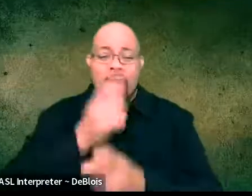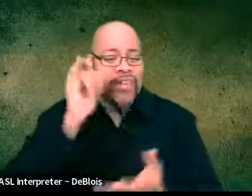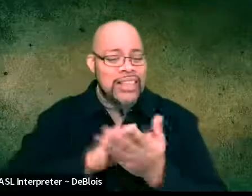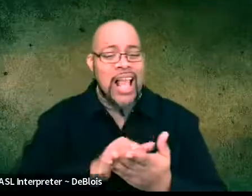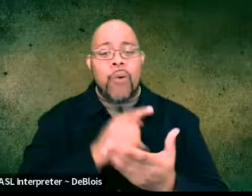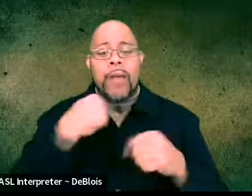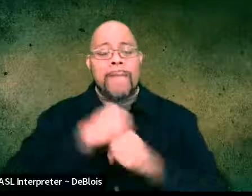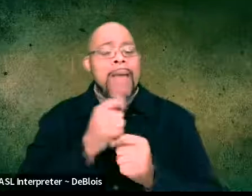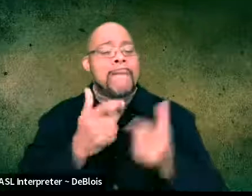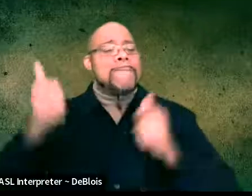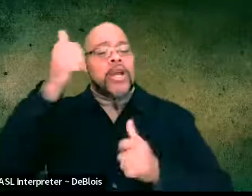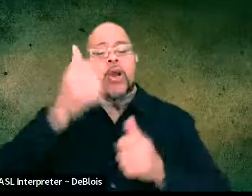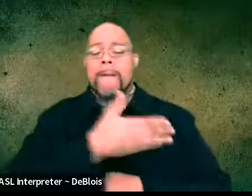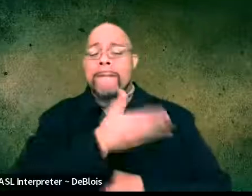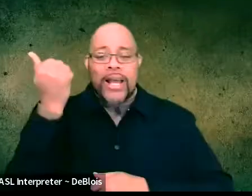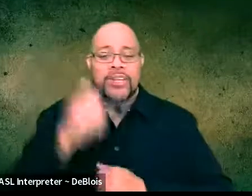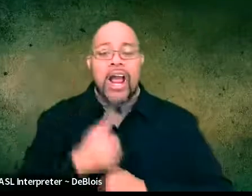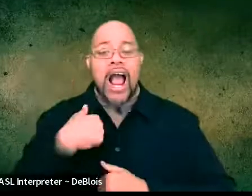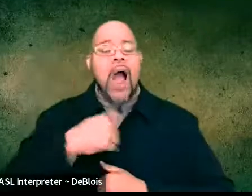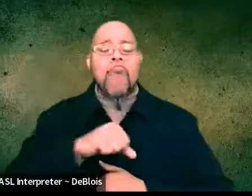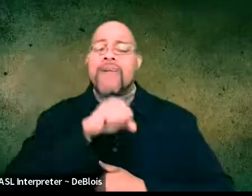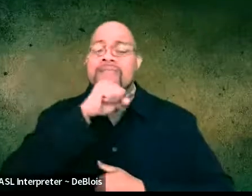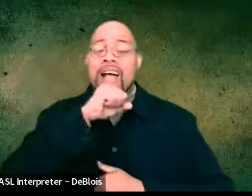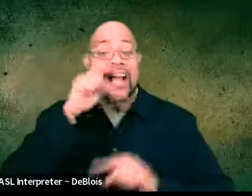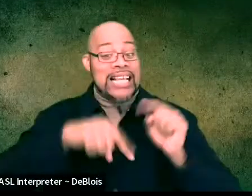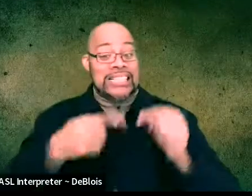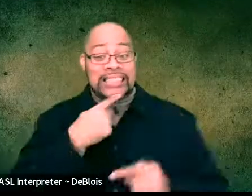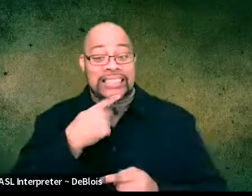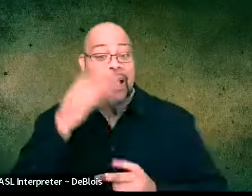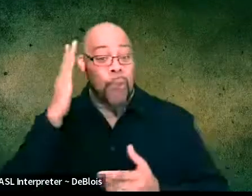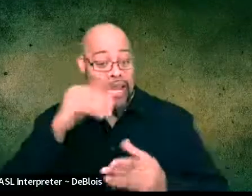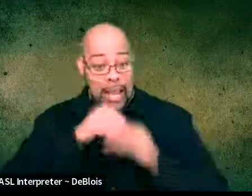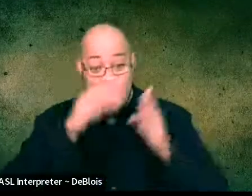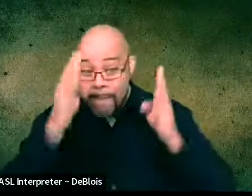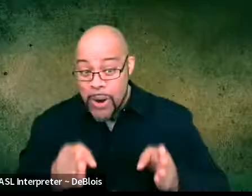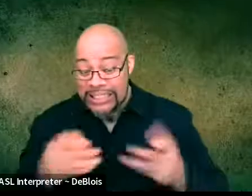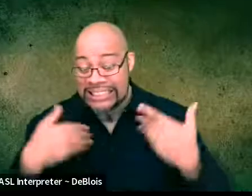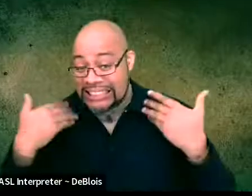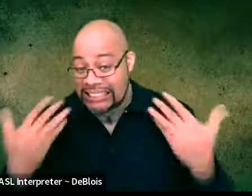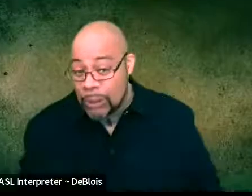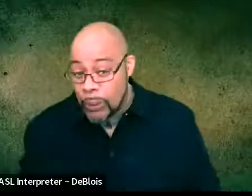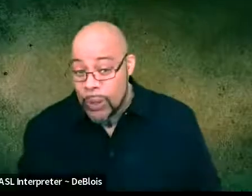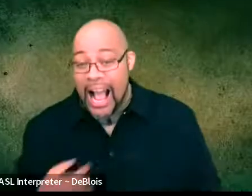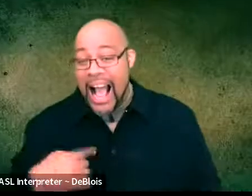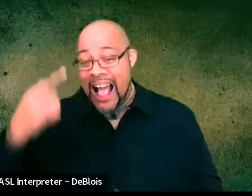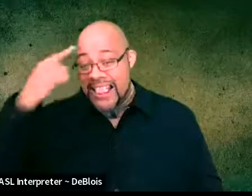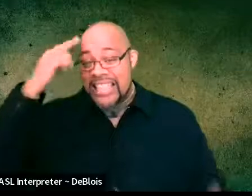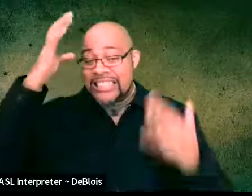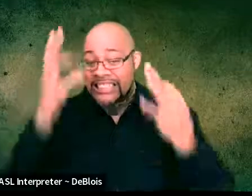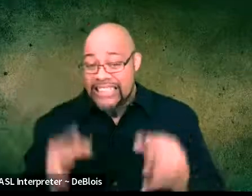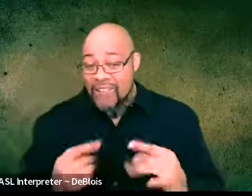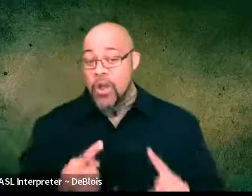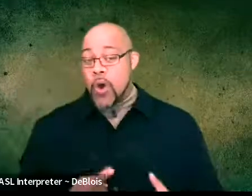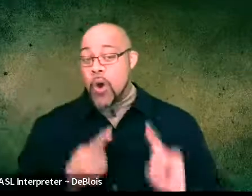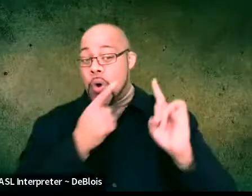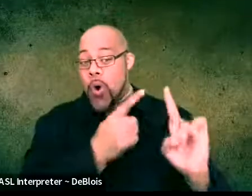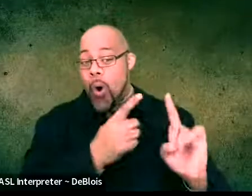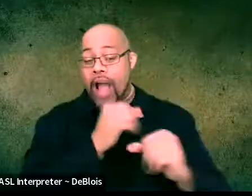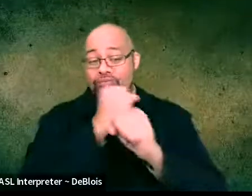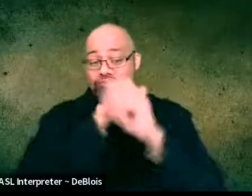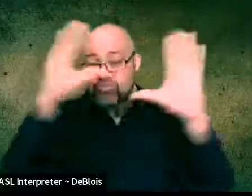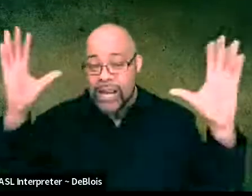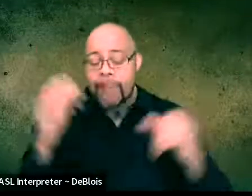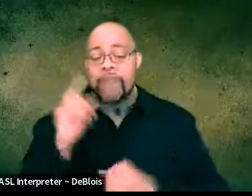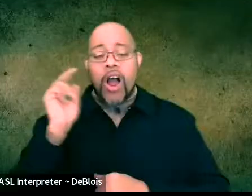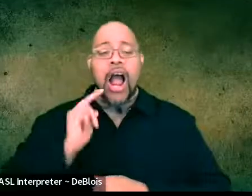can make it bigger and better. I would love, I can't say if it'll be in person. I think that is definitely a goal and a dream